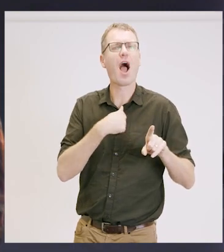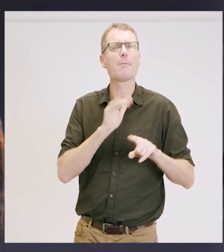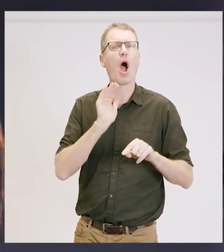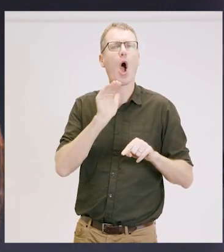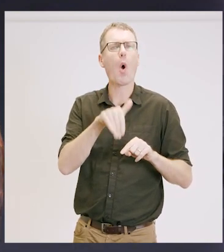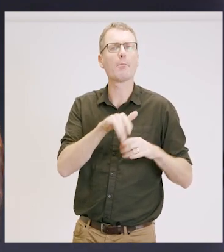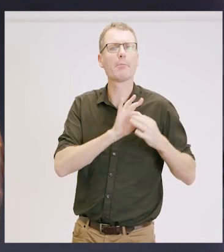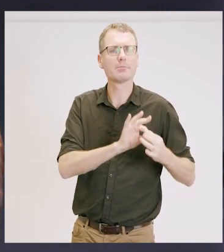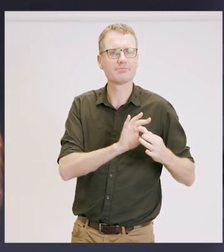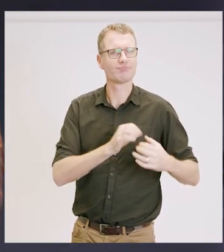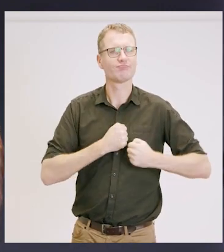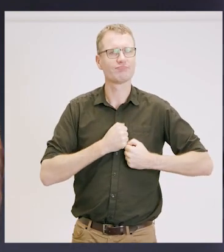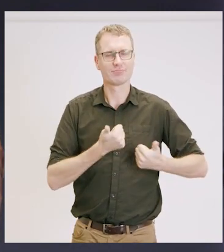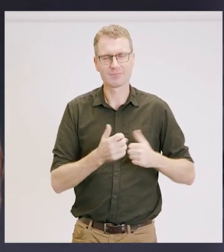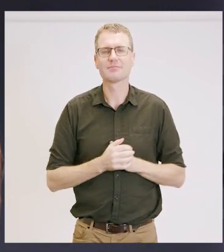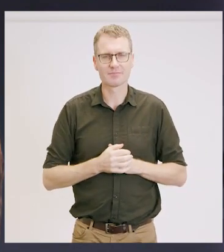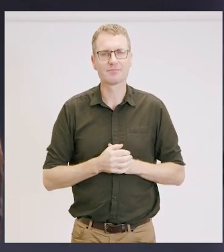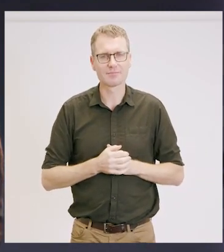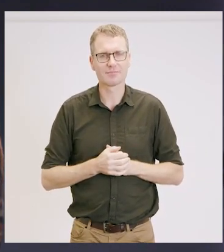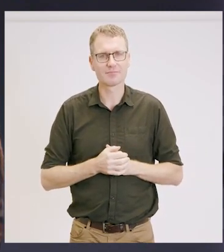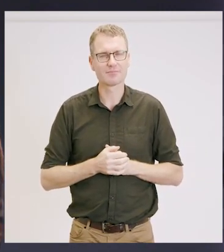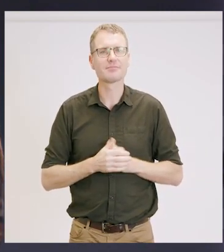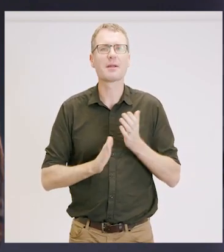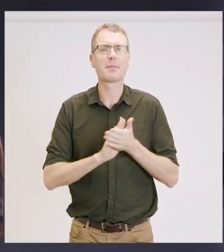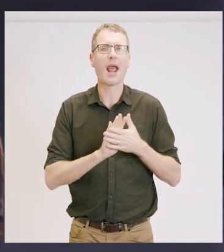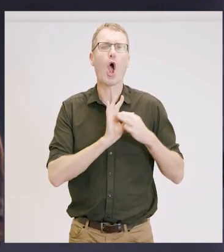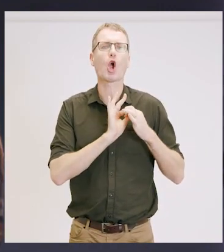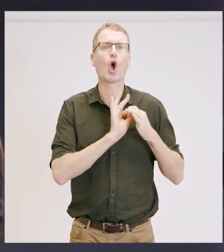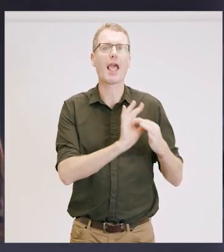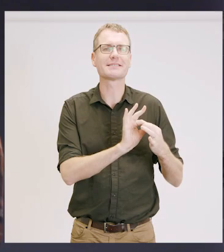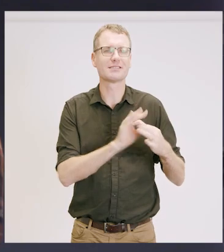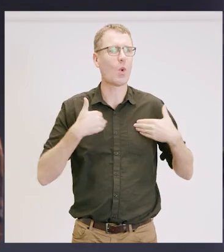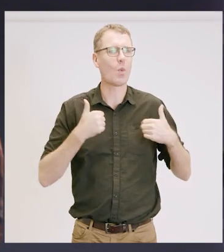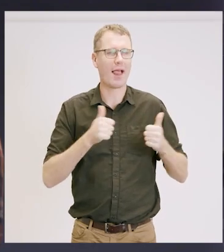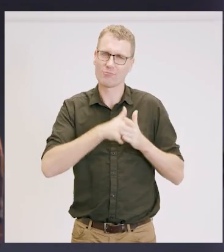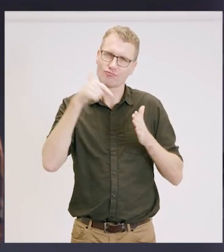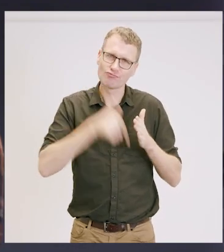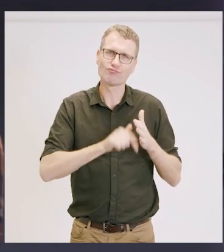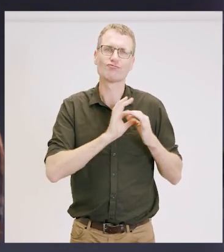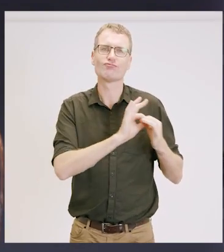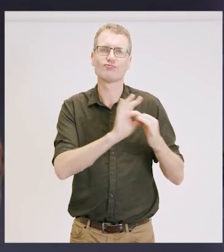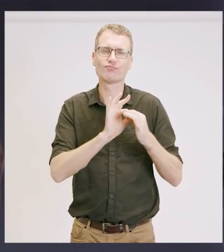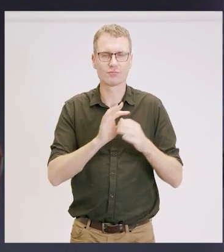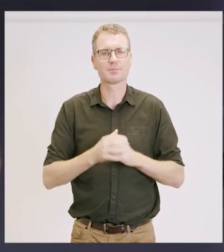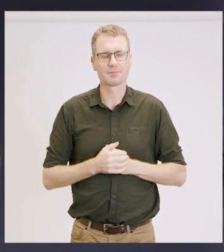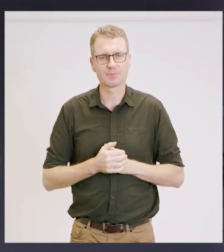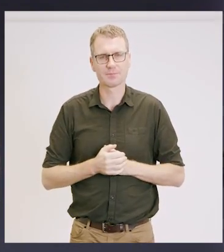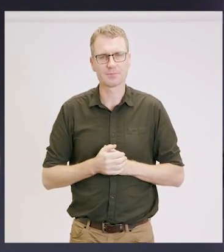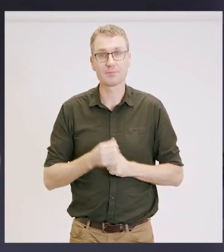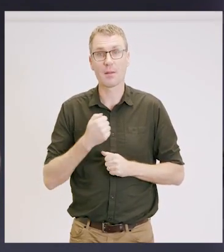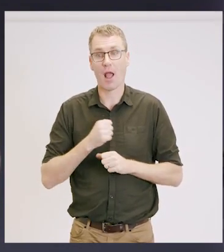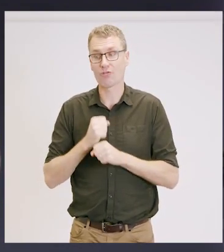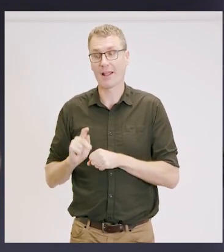we're with each other, that we feel a real sense of being at home. That this there's this incredible sense of